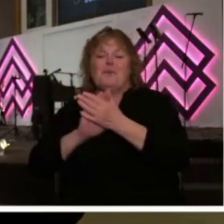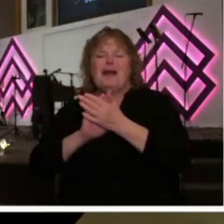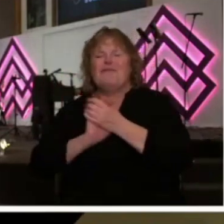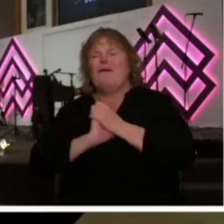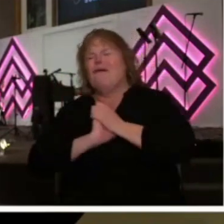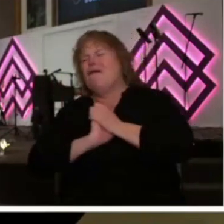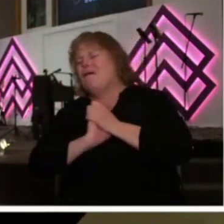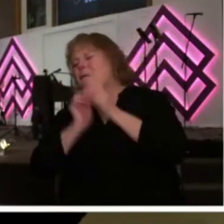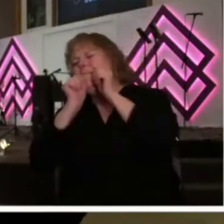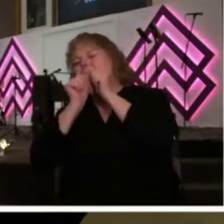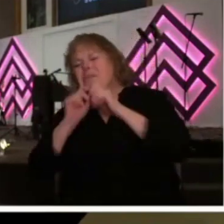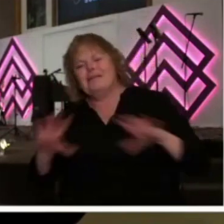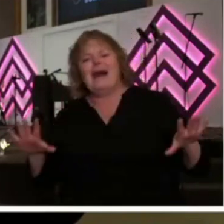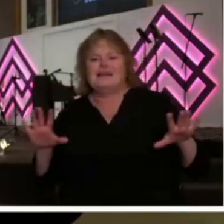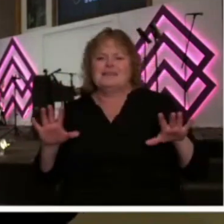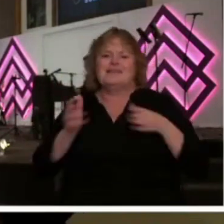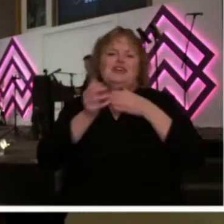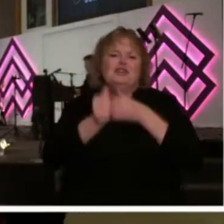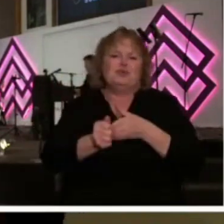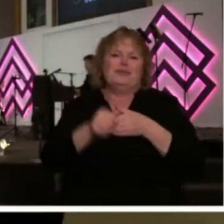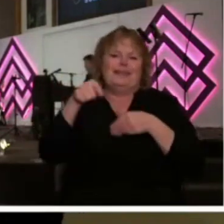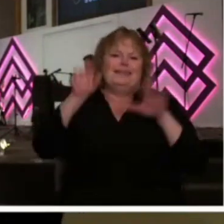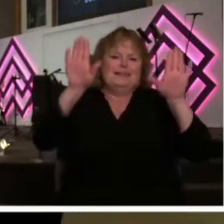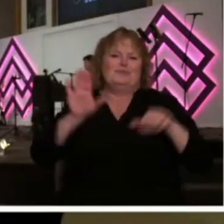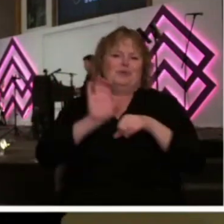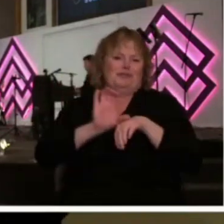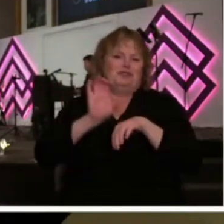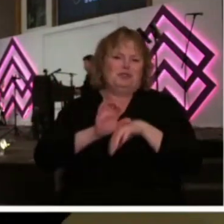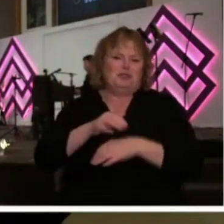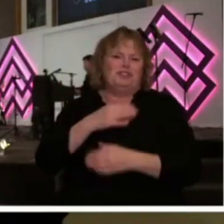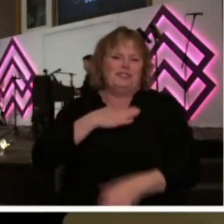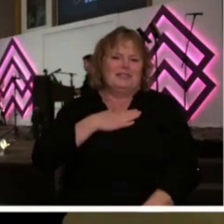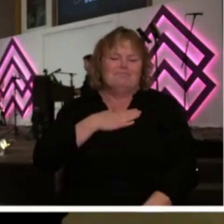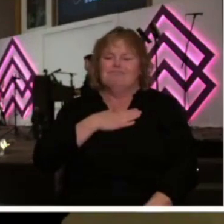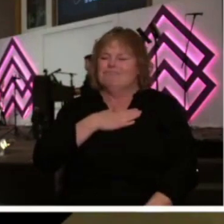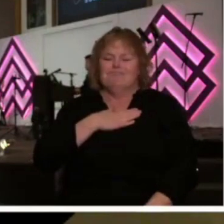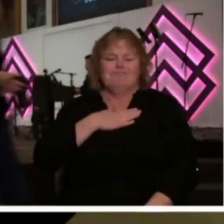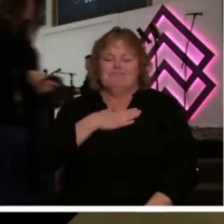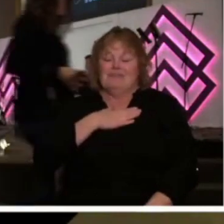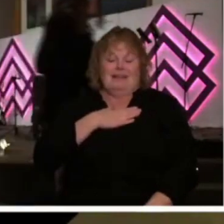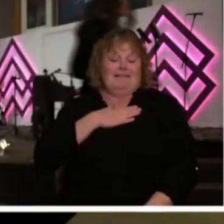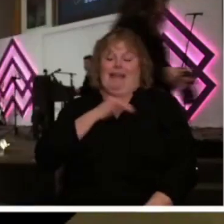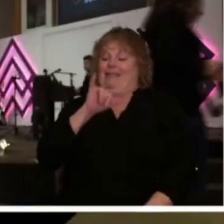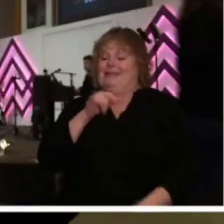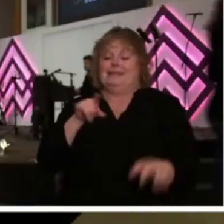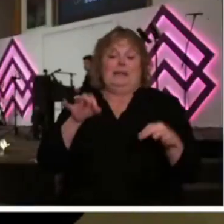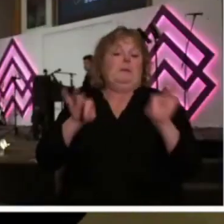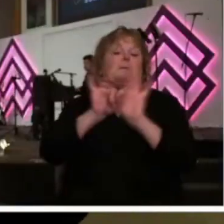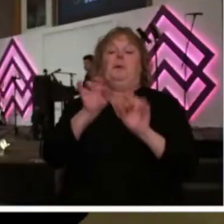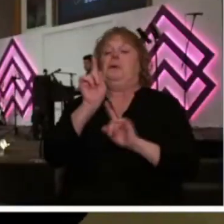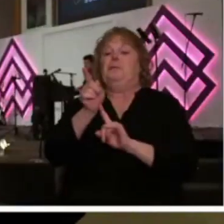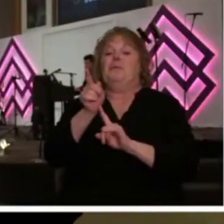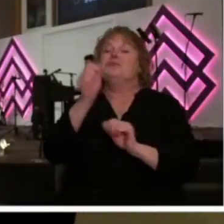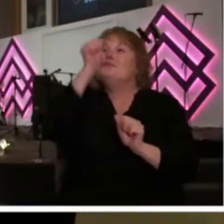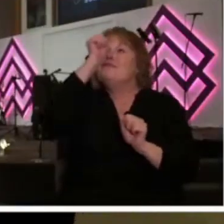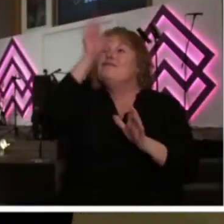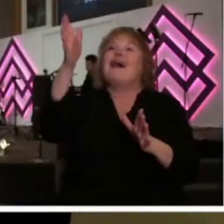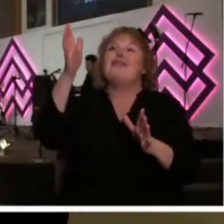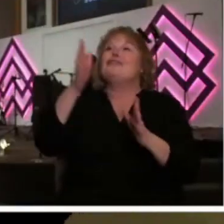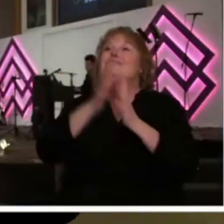blessed to be able to be the leaders of this wonderful church at such a key moment of time. So, Father,